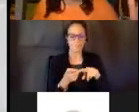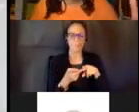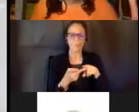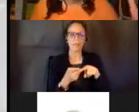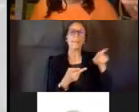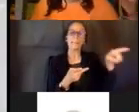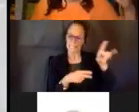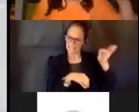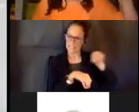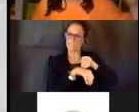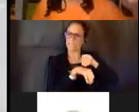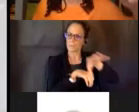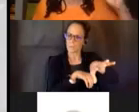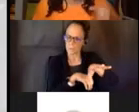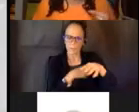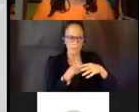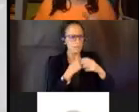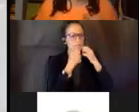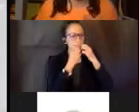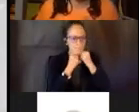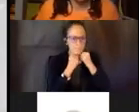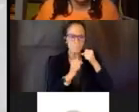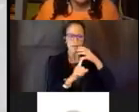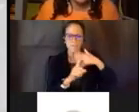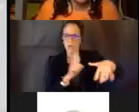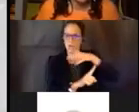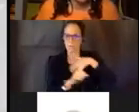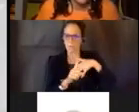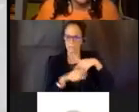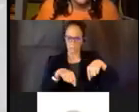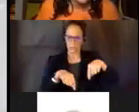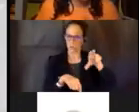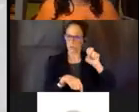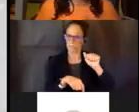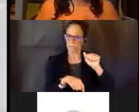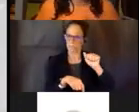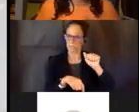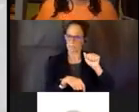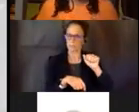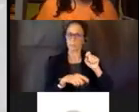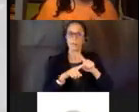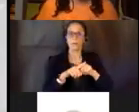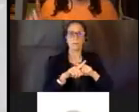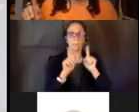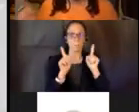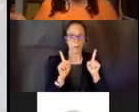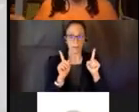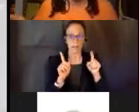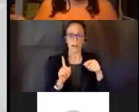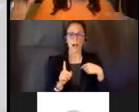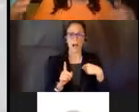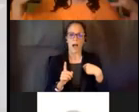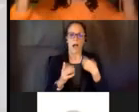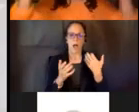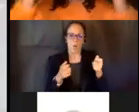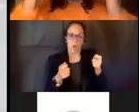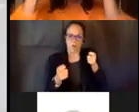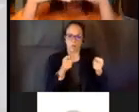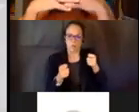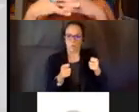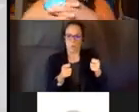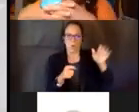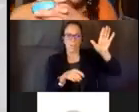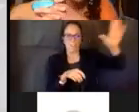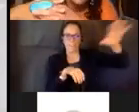three, he becomes relevant on my terms, right? It is not my story or his, it is actually how